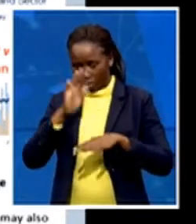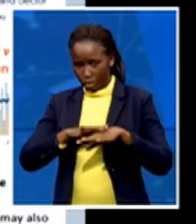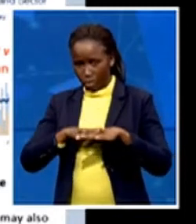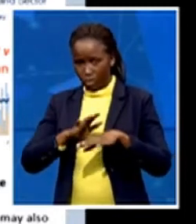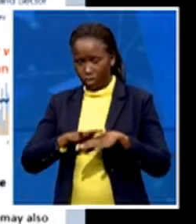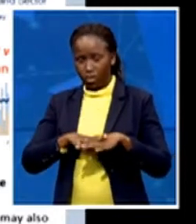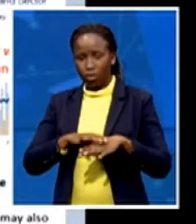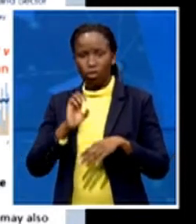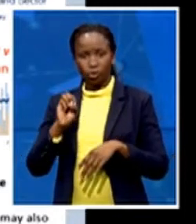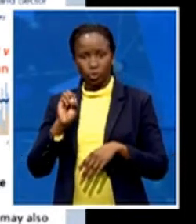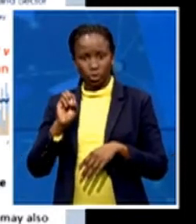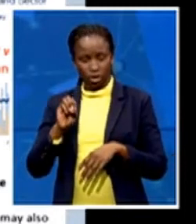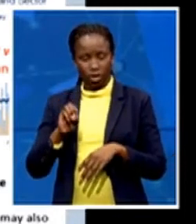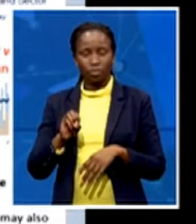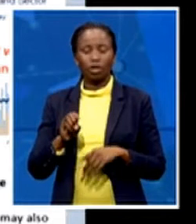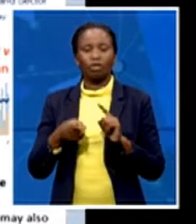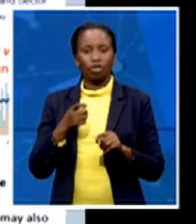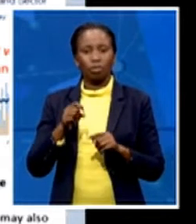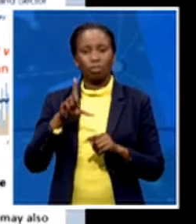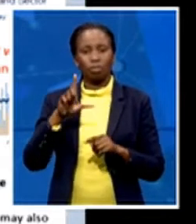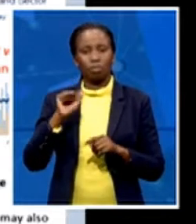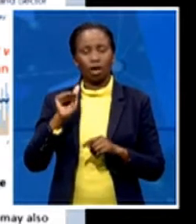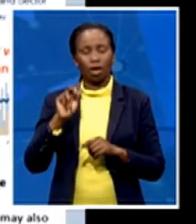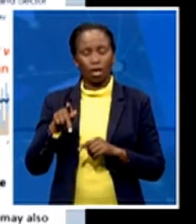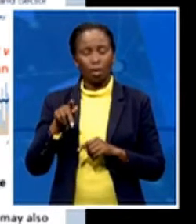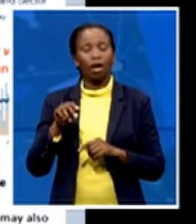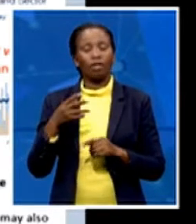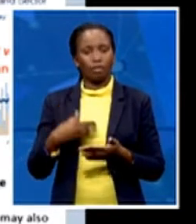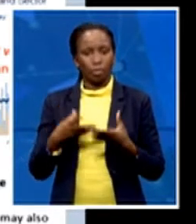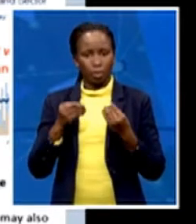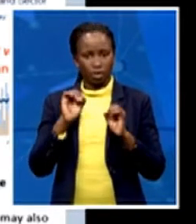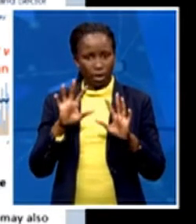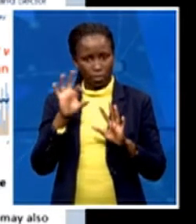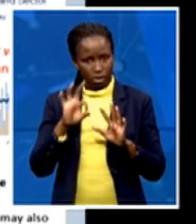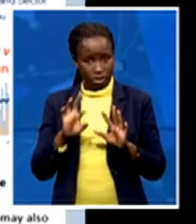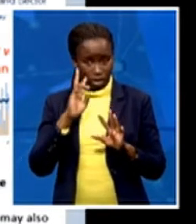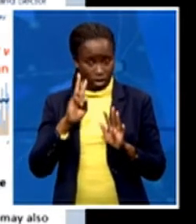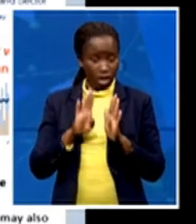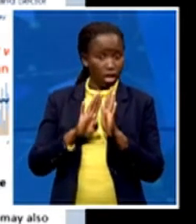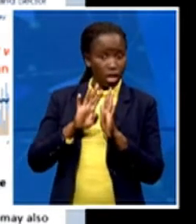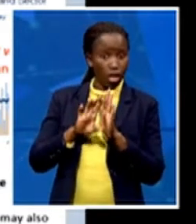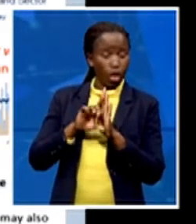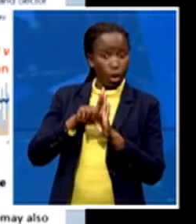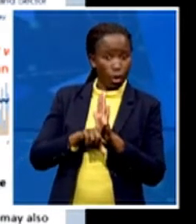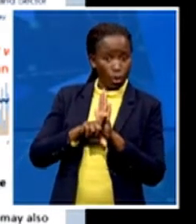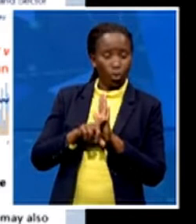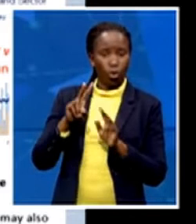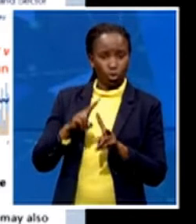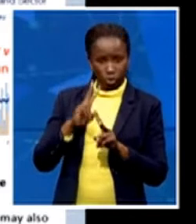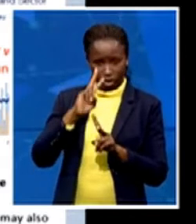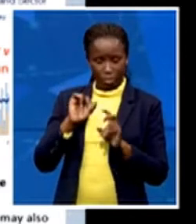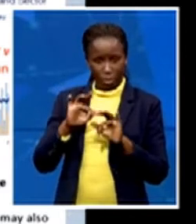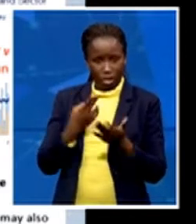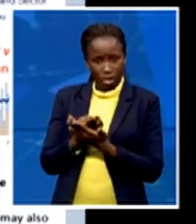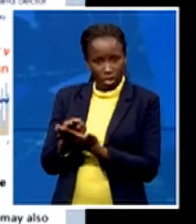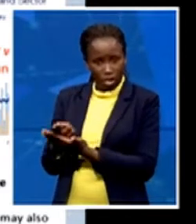and holding above 10%. If you look in the middle, you can also see the proportion of hospitalizations increasing and now going steep.